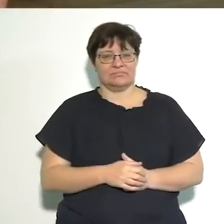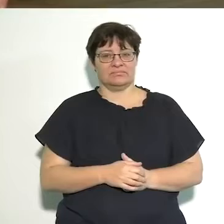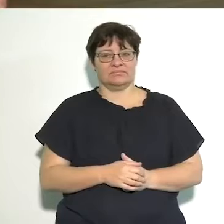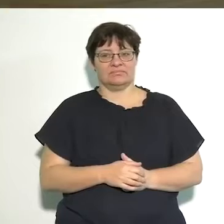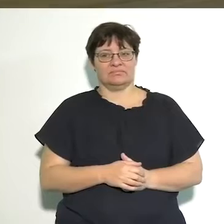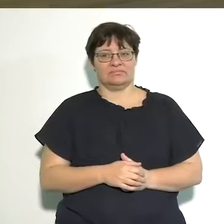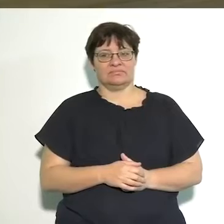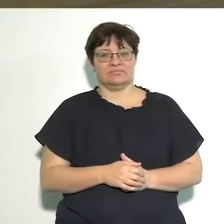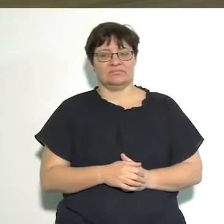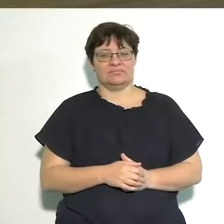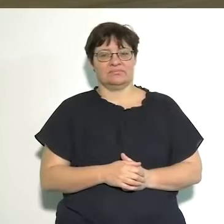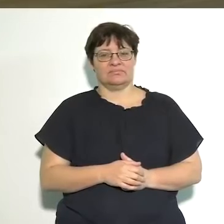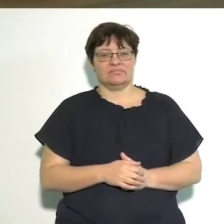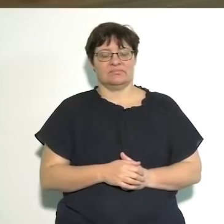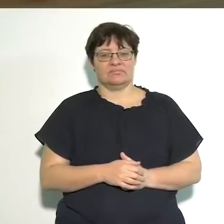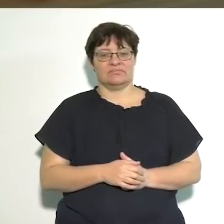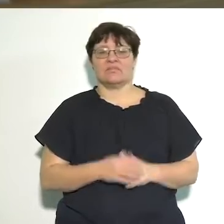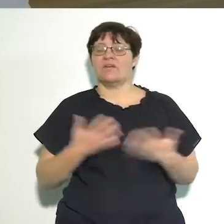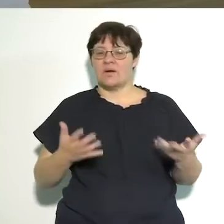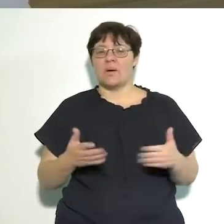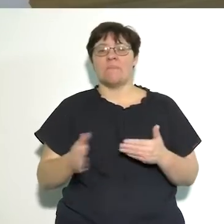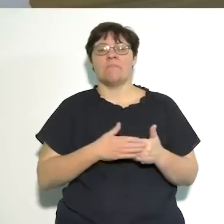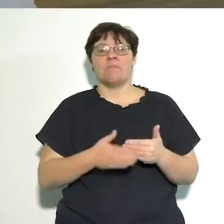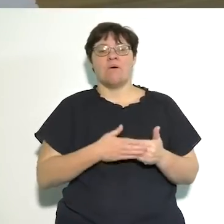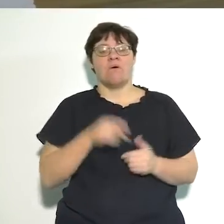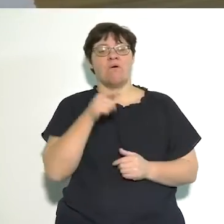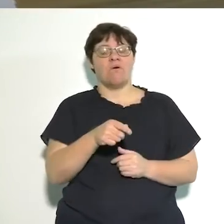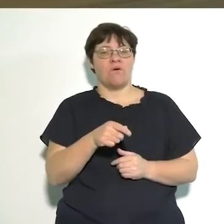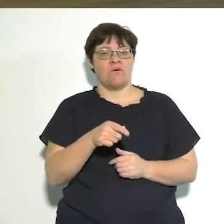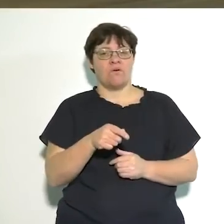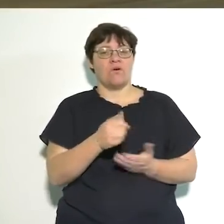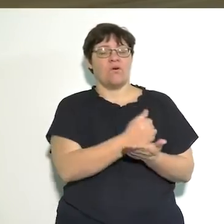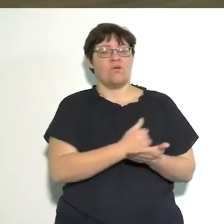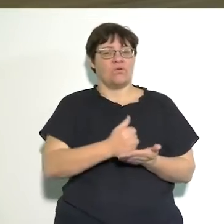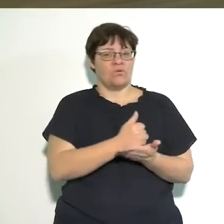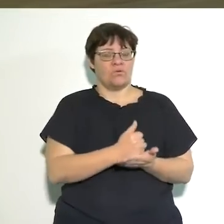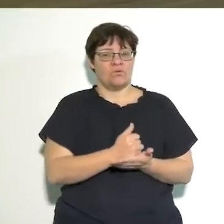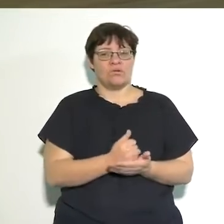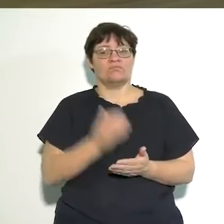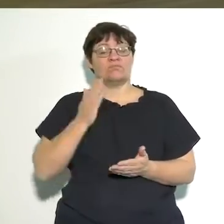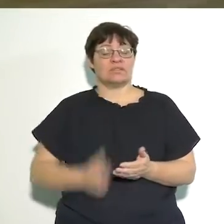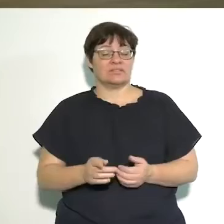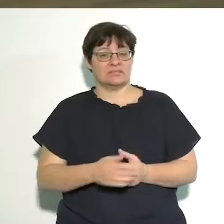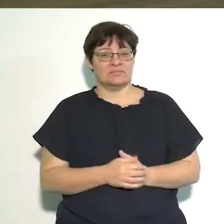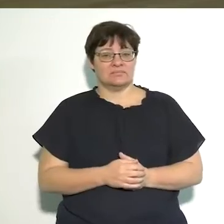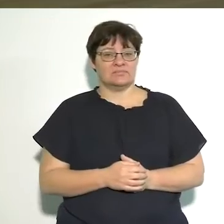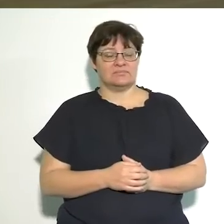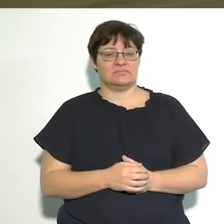and do an X of glue across the middle, and then a few more stripes of glue across the short